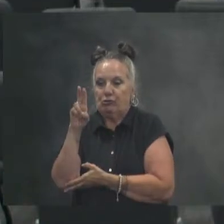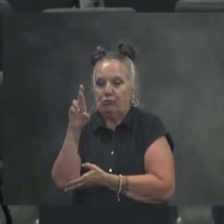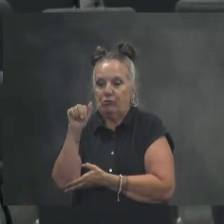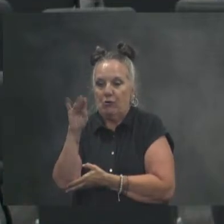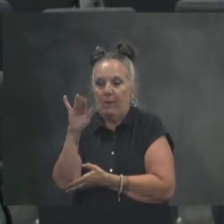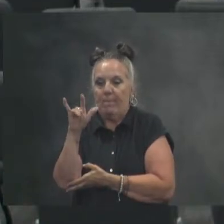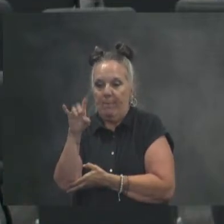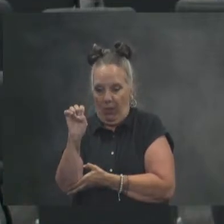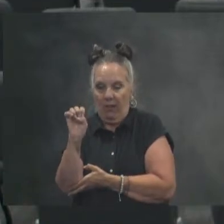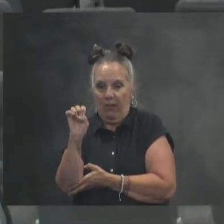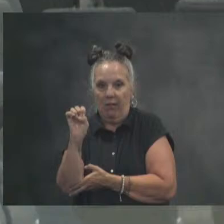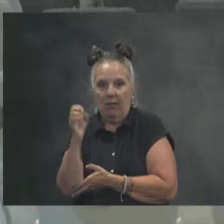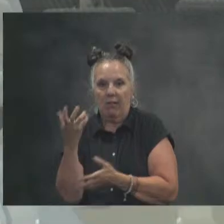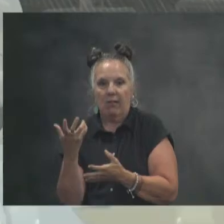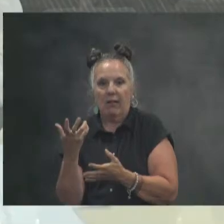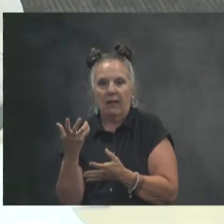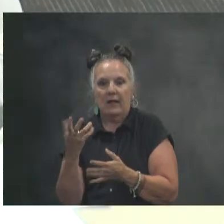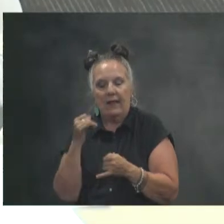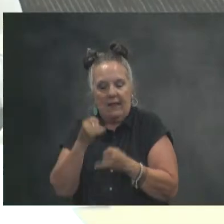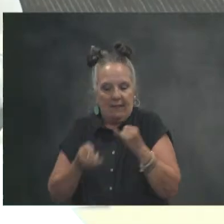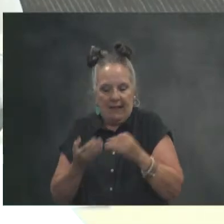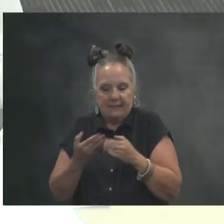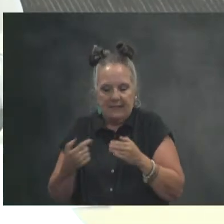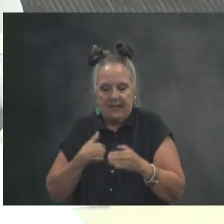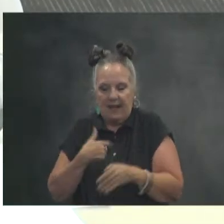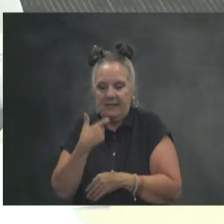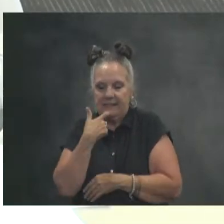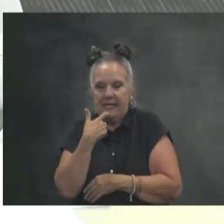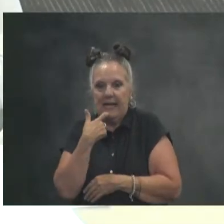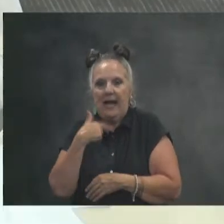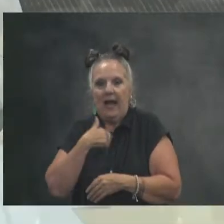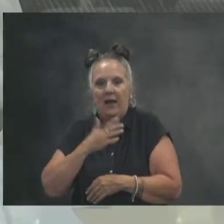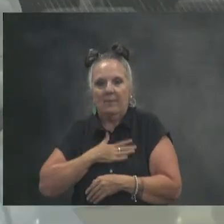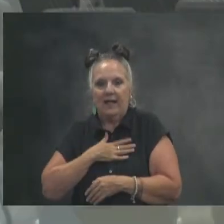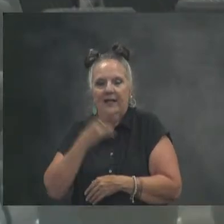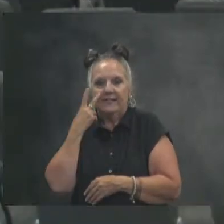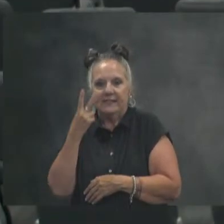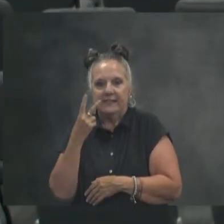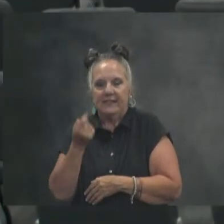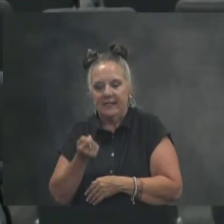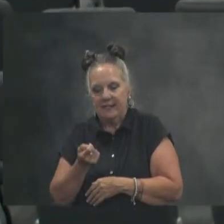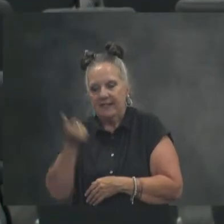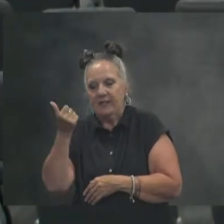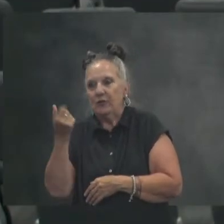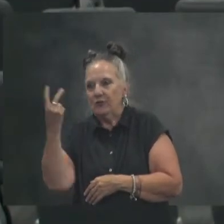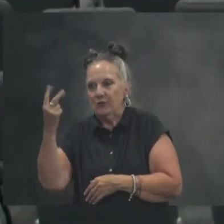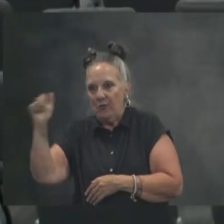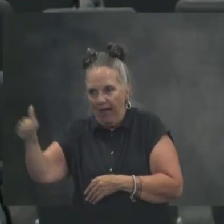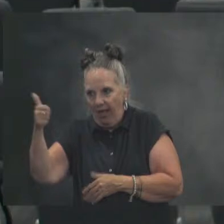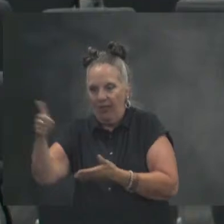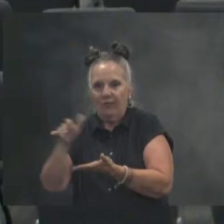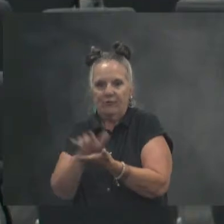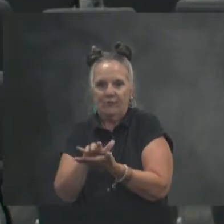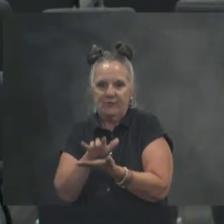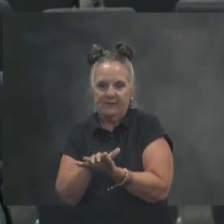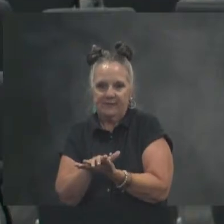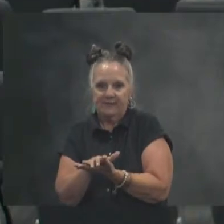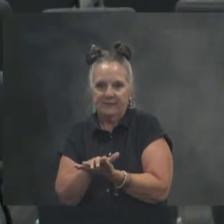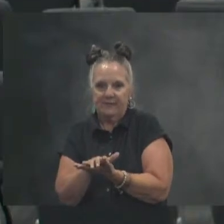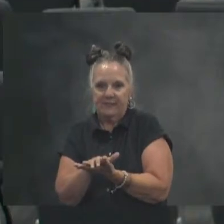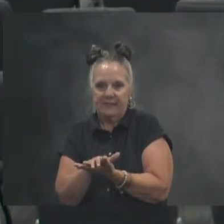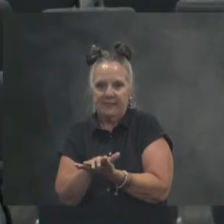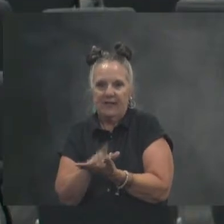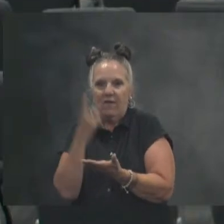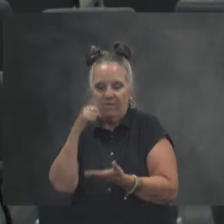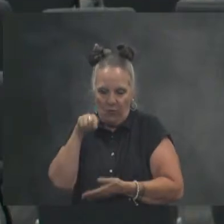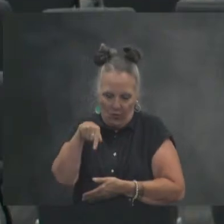building. And the last thing I'll say is, I'm glad to see that we're getting rid of 2 open schools for